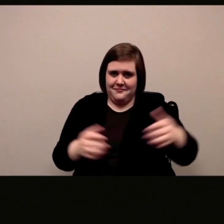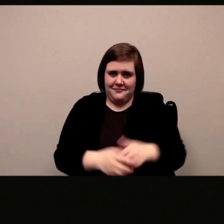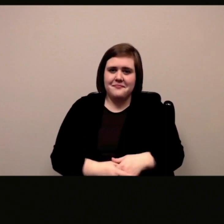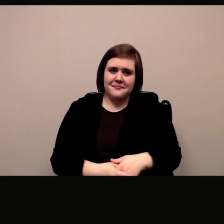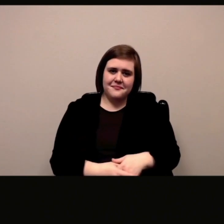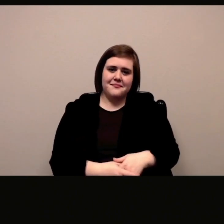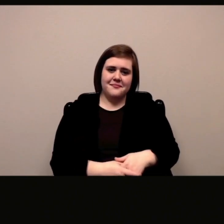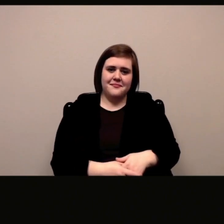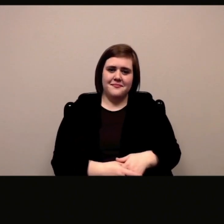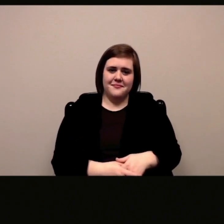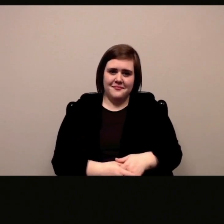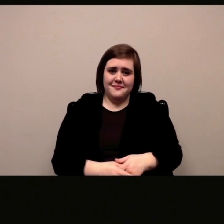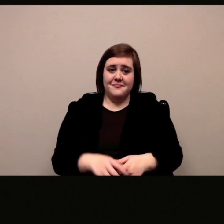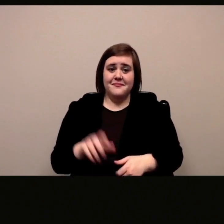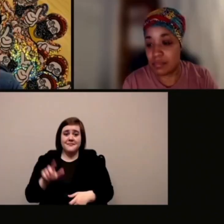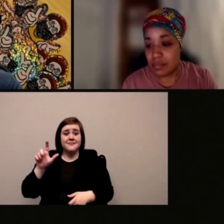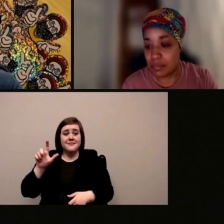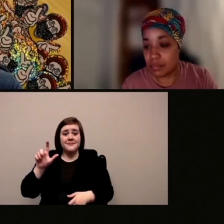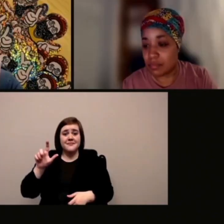Leon.